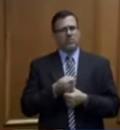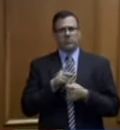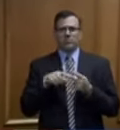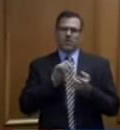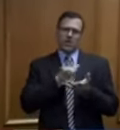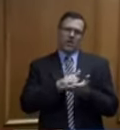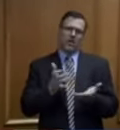Thank you.